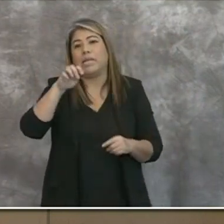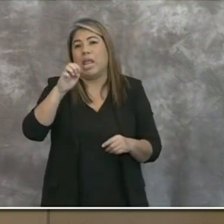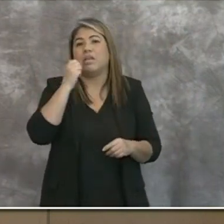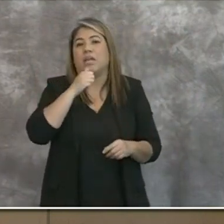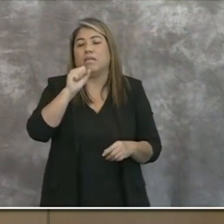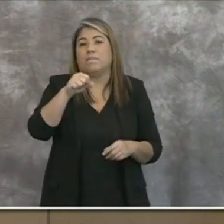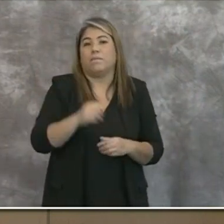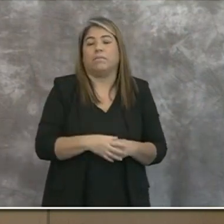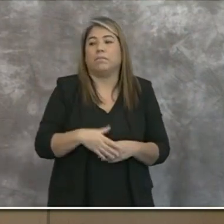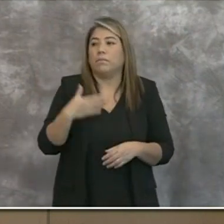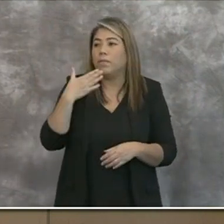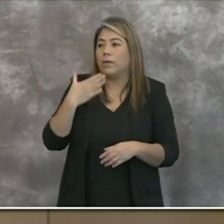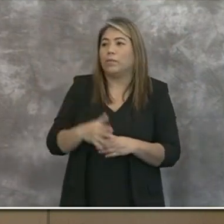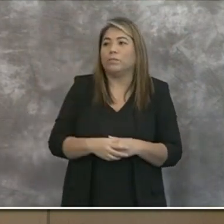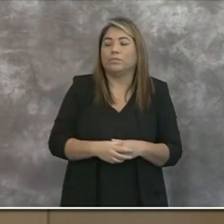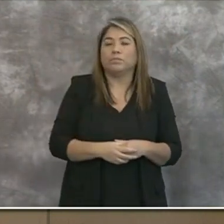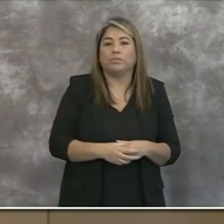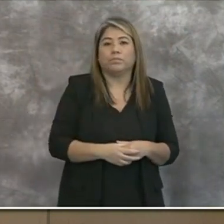Thank you.